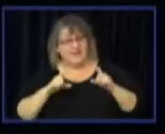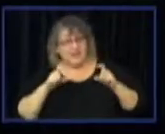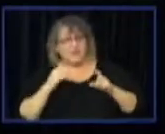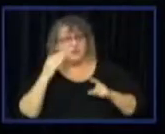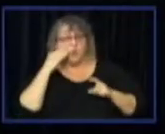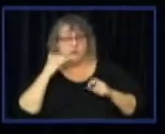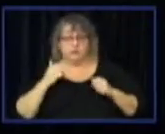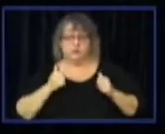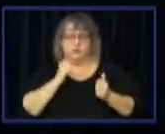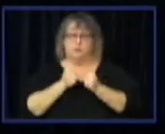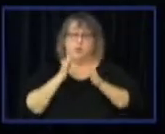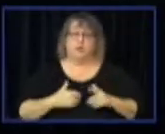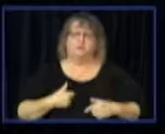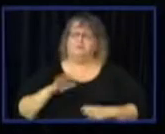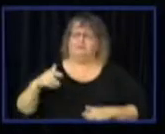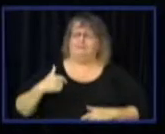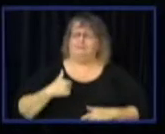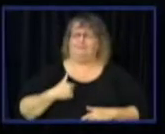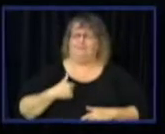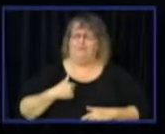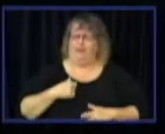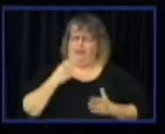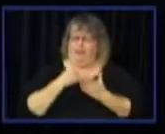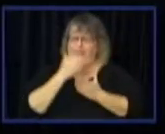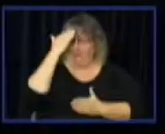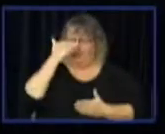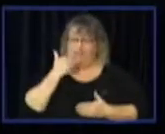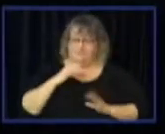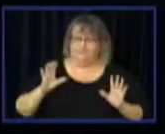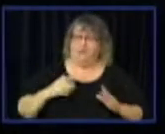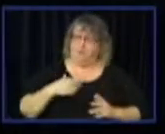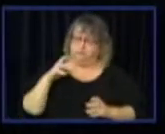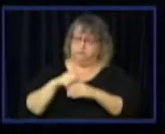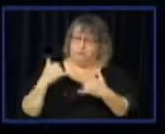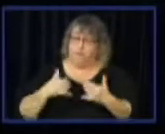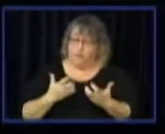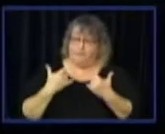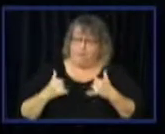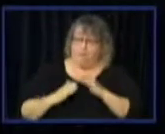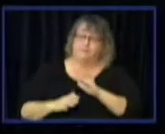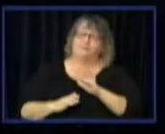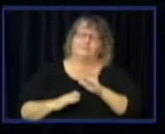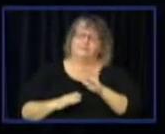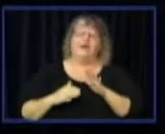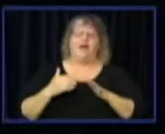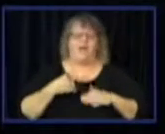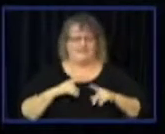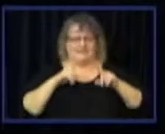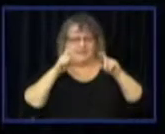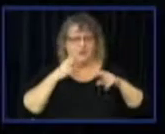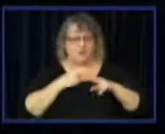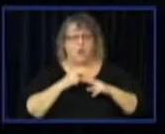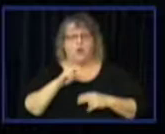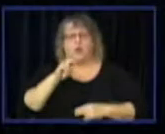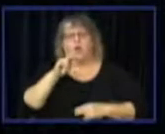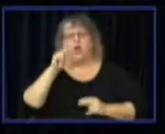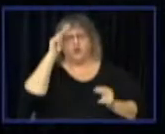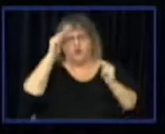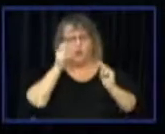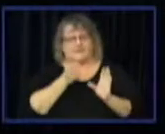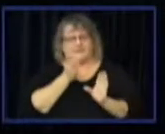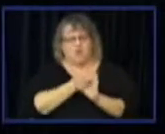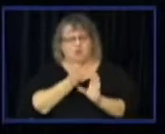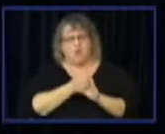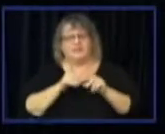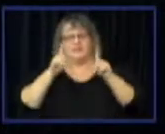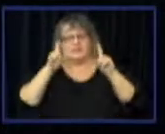know, athletes will deny that they had a concussion because they want to play. And we do have tests called neuropsychological testing